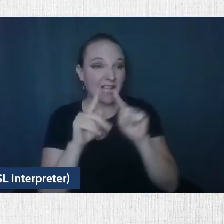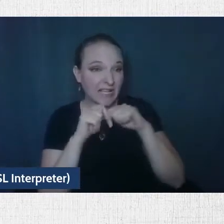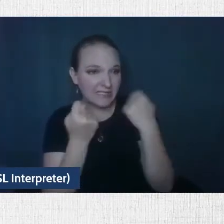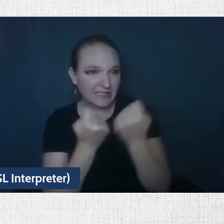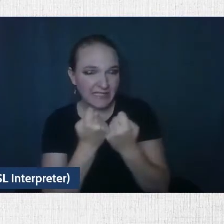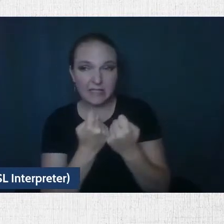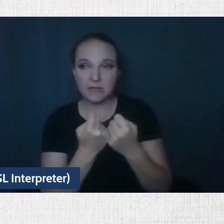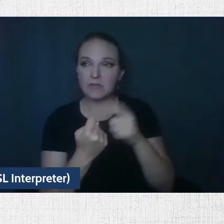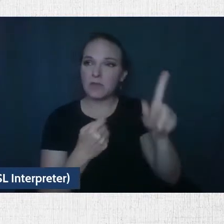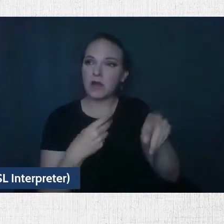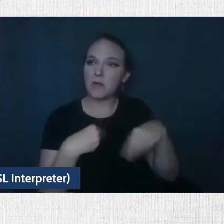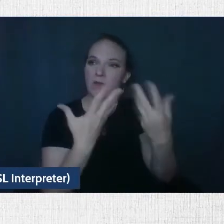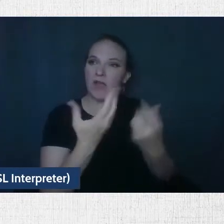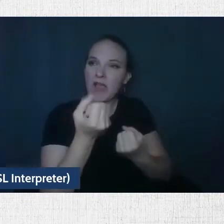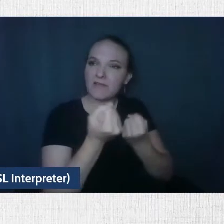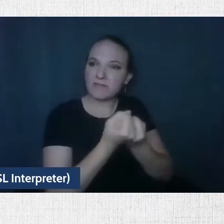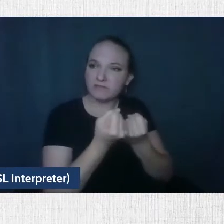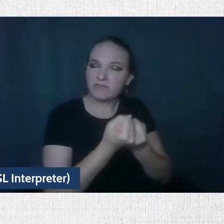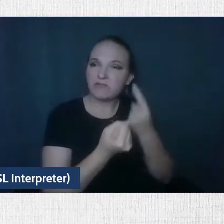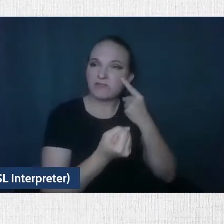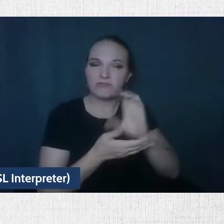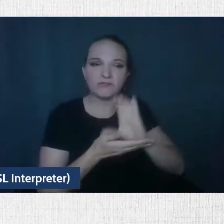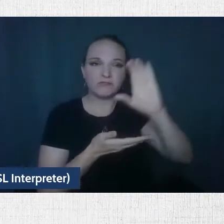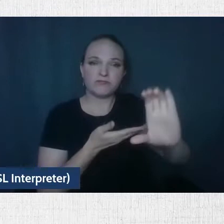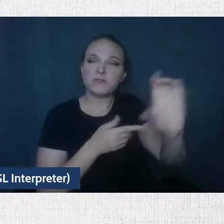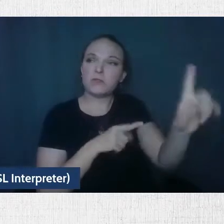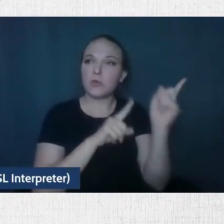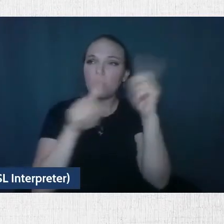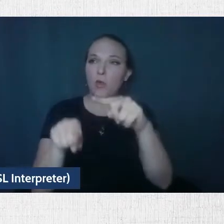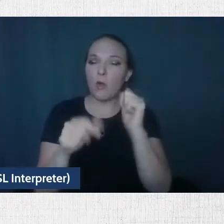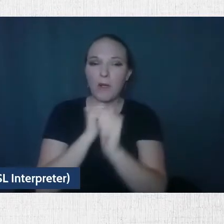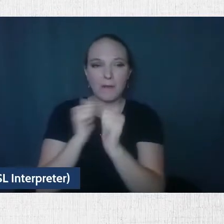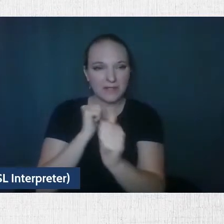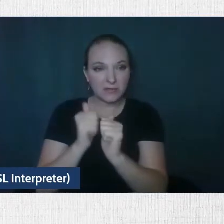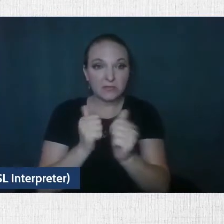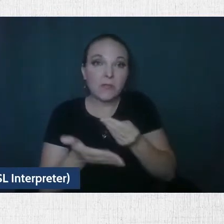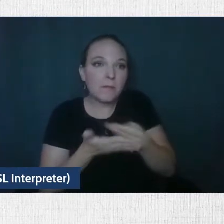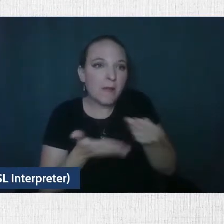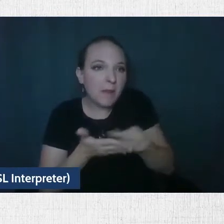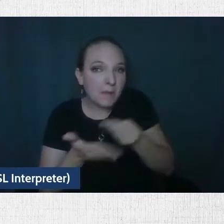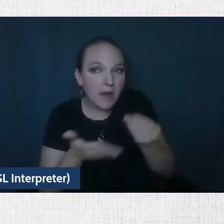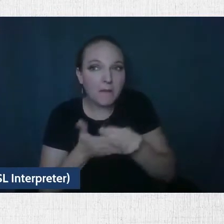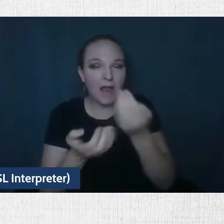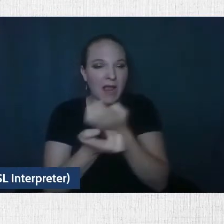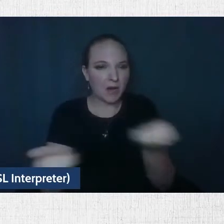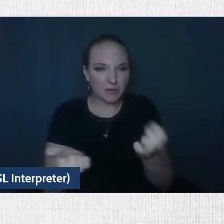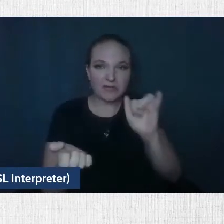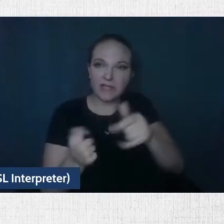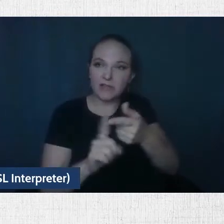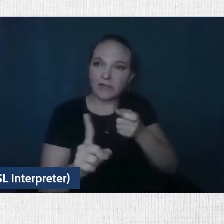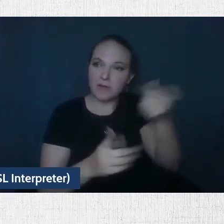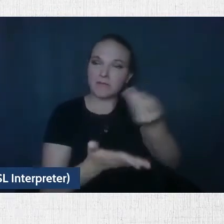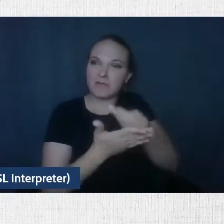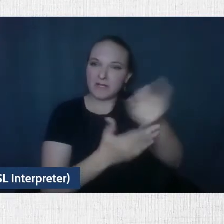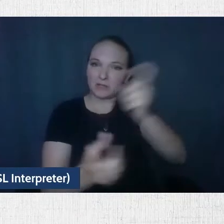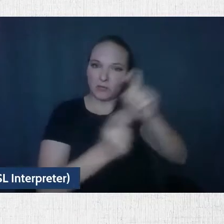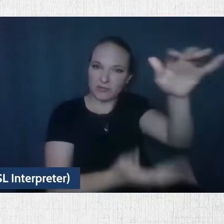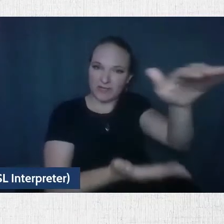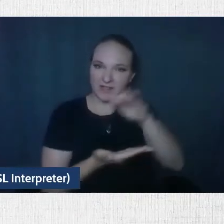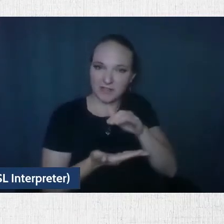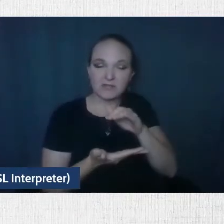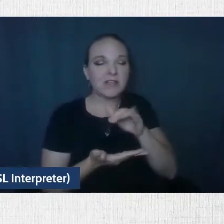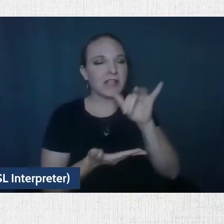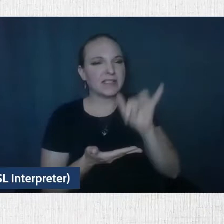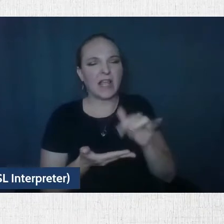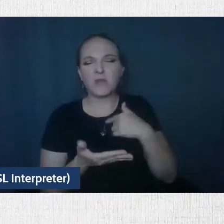them funding to go to competitions, to buy equipment, to do this. We have the highest level of participation in extracurricular